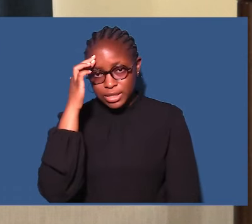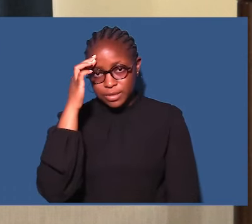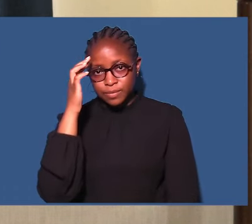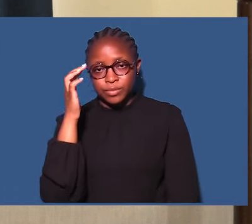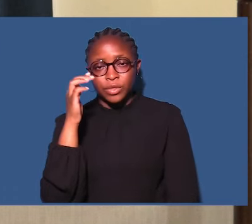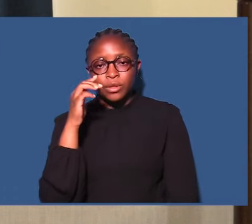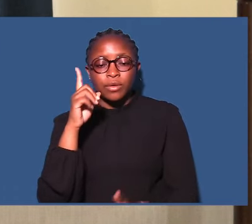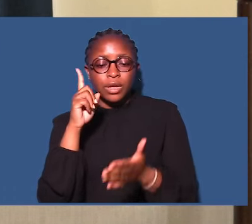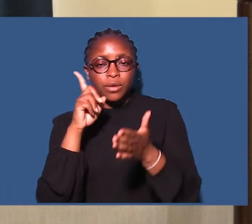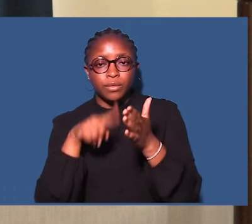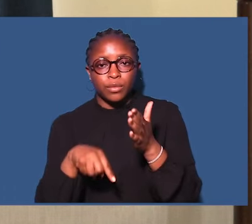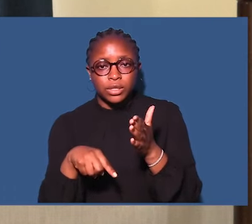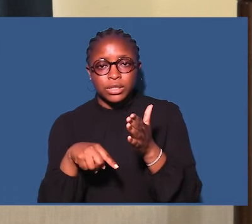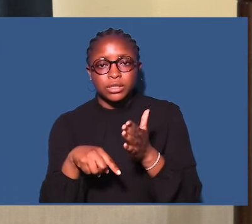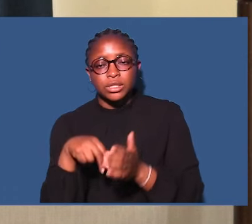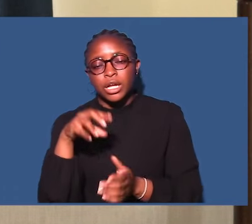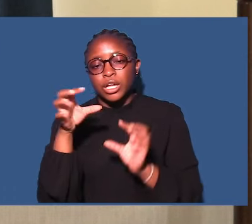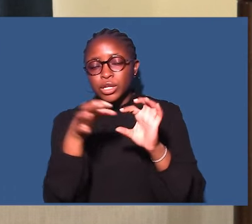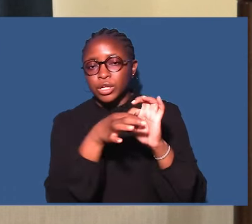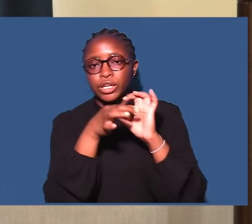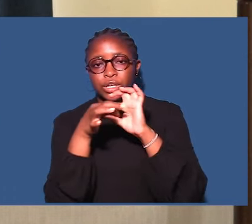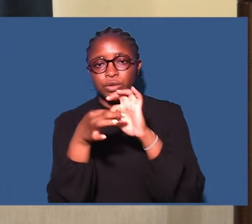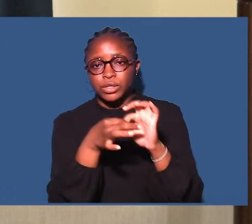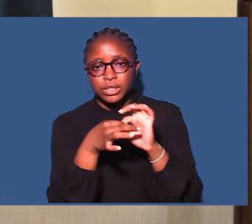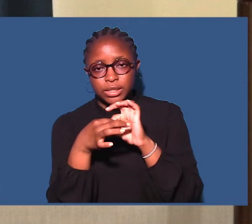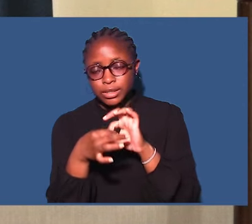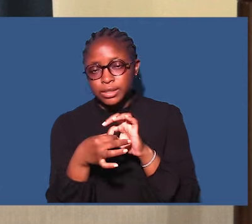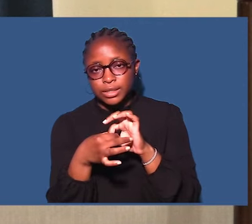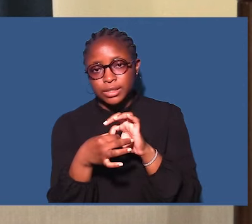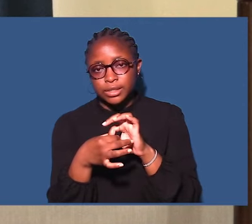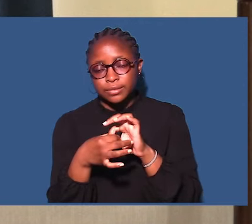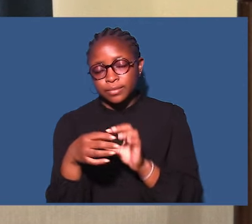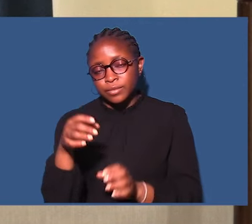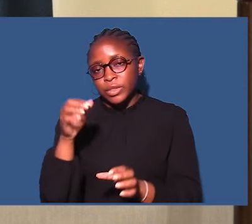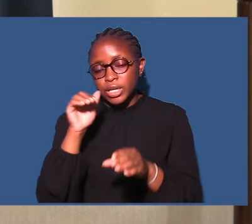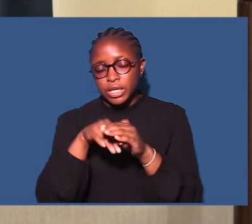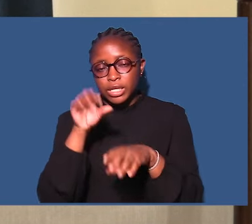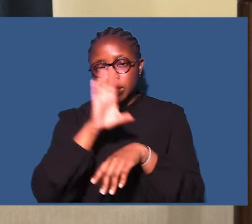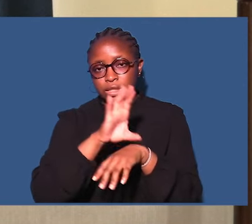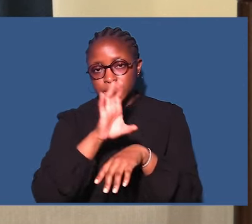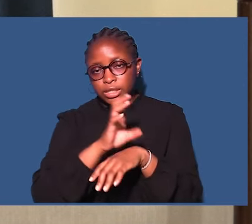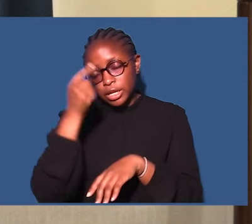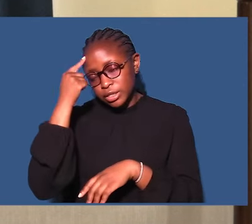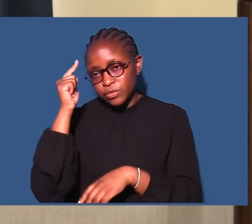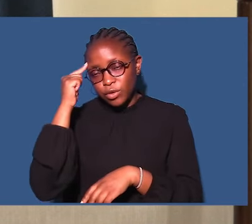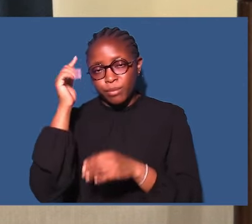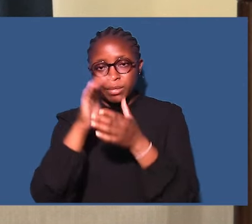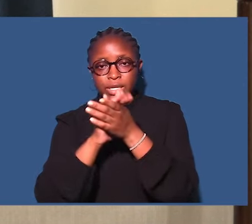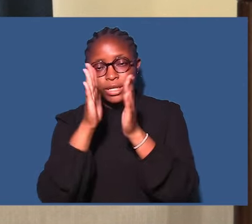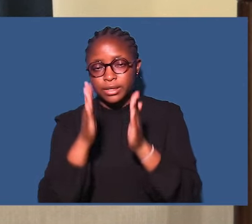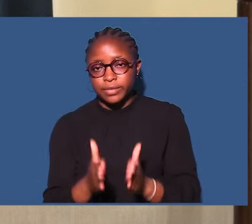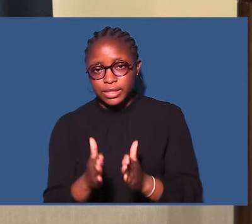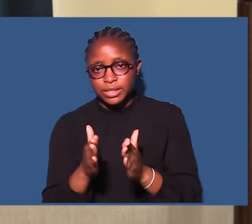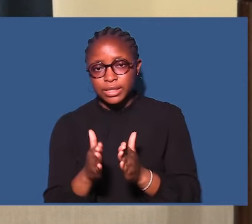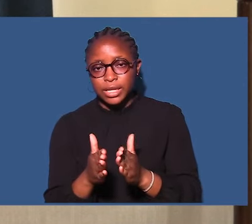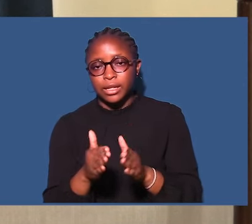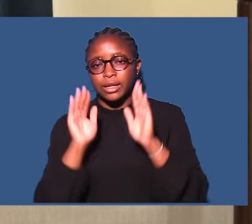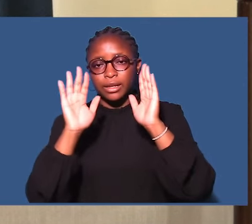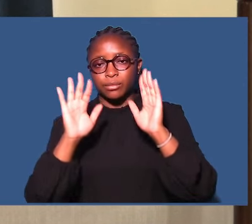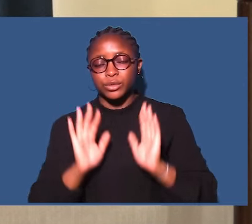believers is fundamental. It will be able to reflect